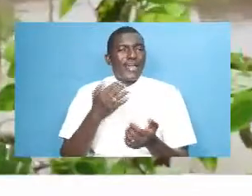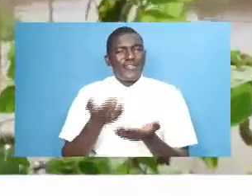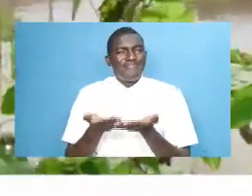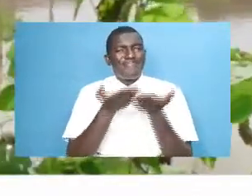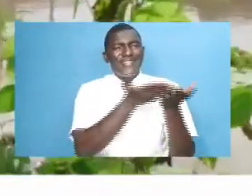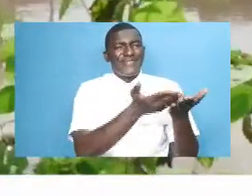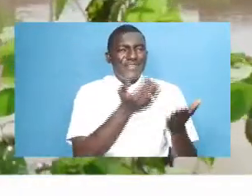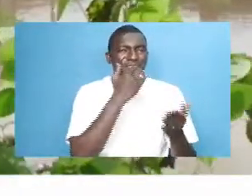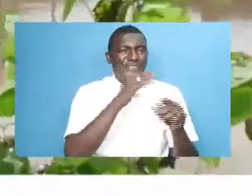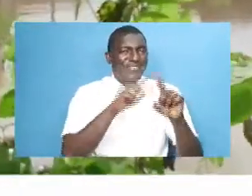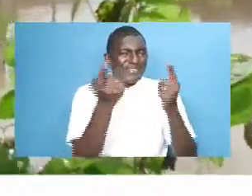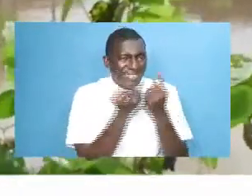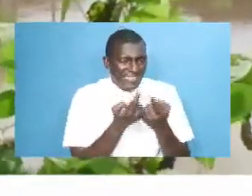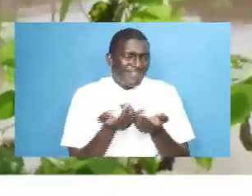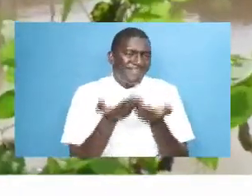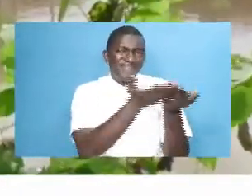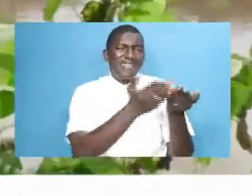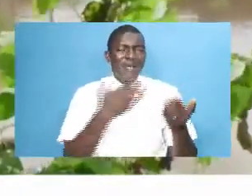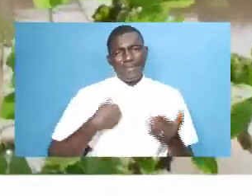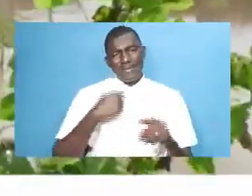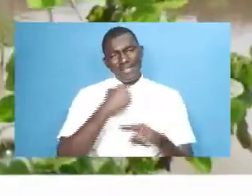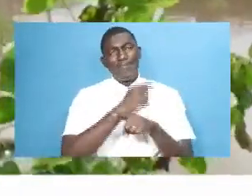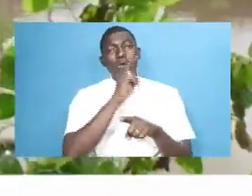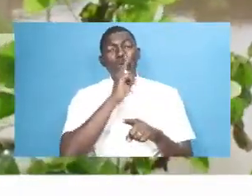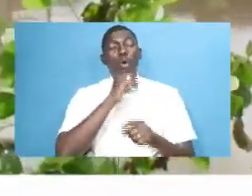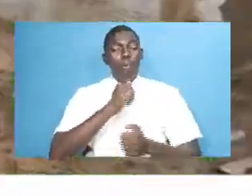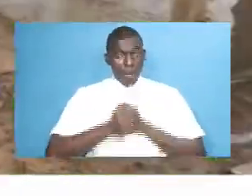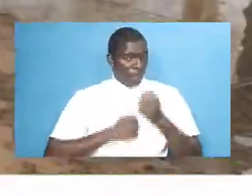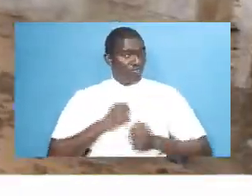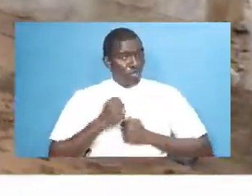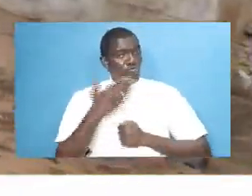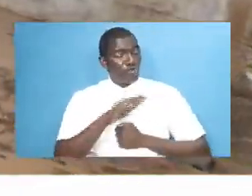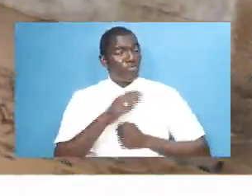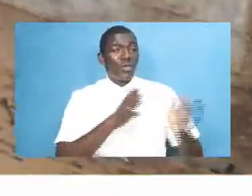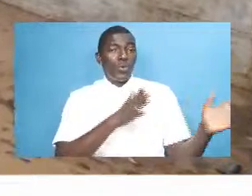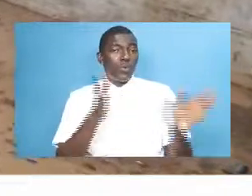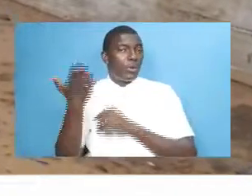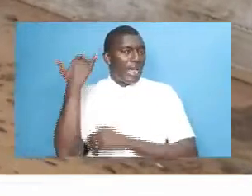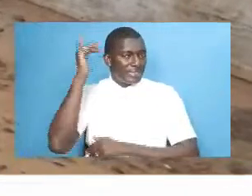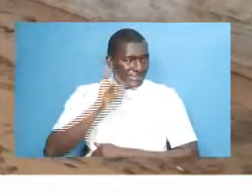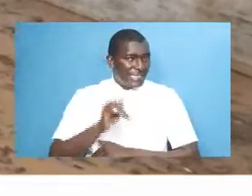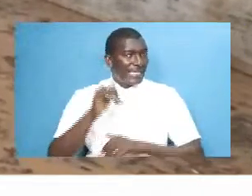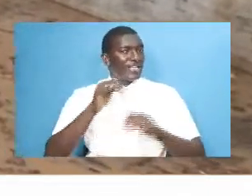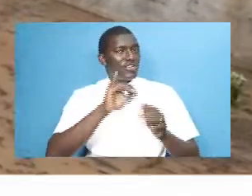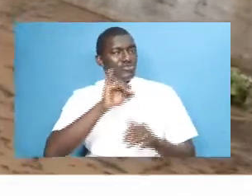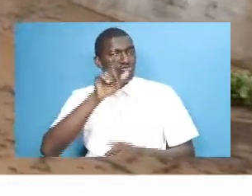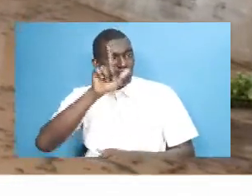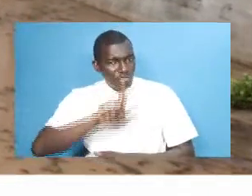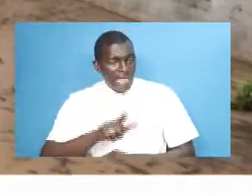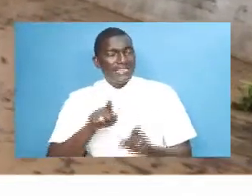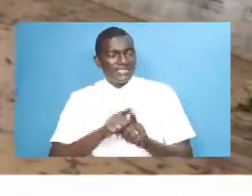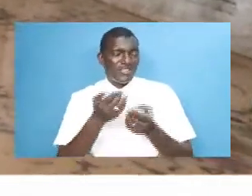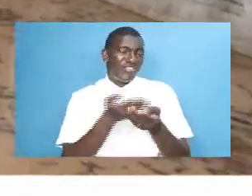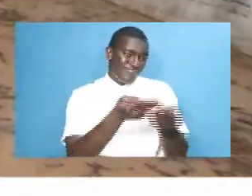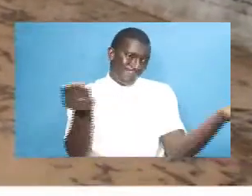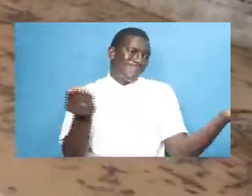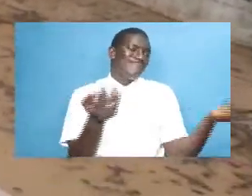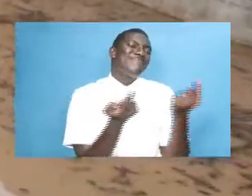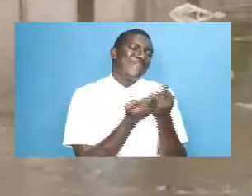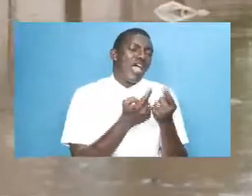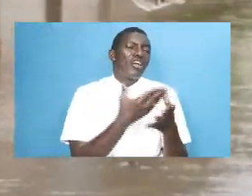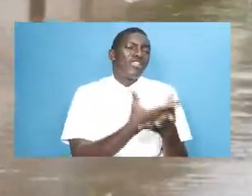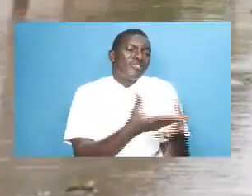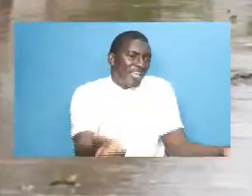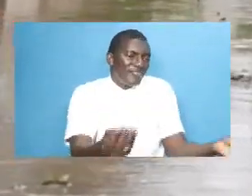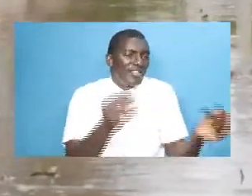support. However, according to Mr. Dahaba, the NDMA will now focus on disaster mitigation instead of response to address the problems